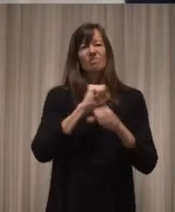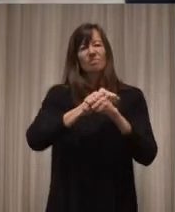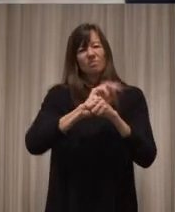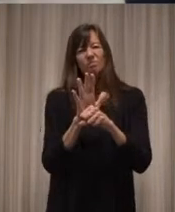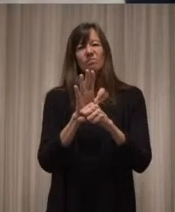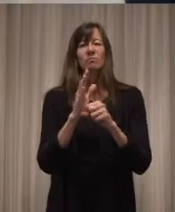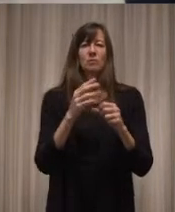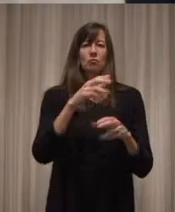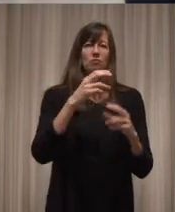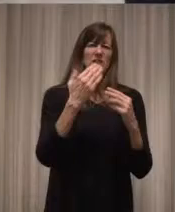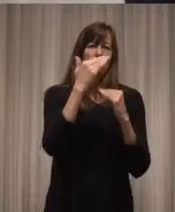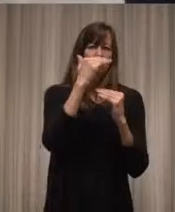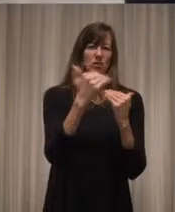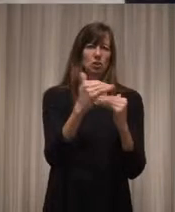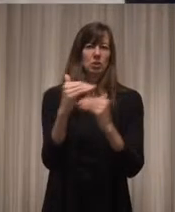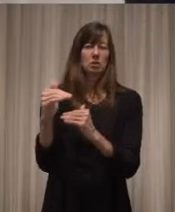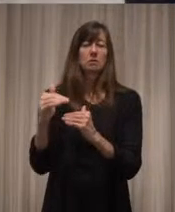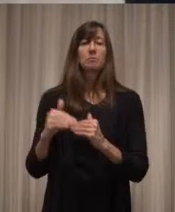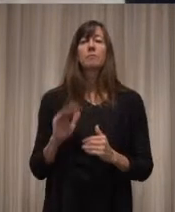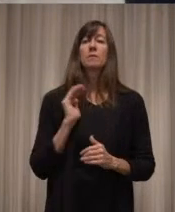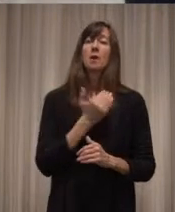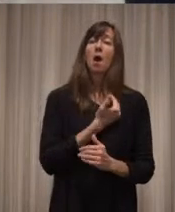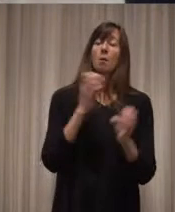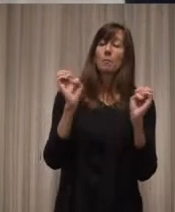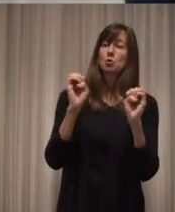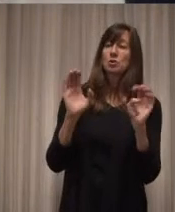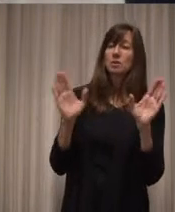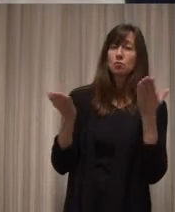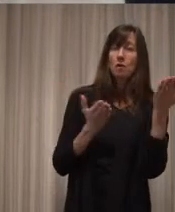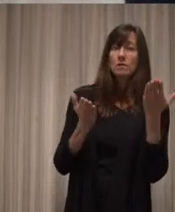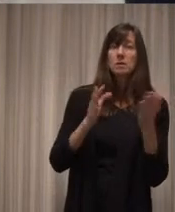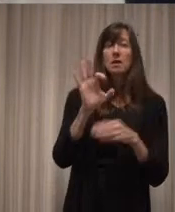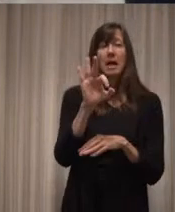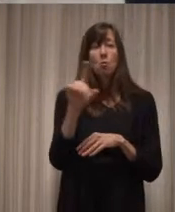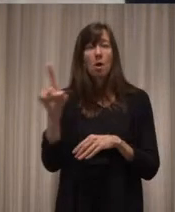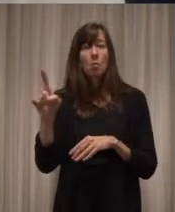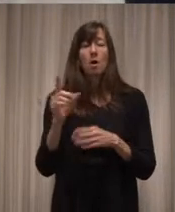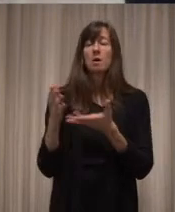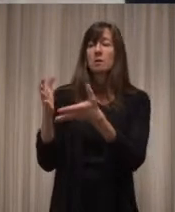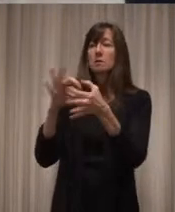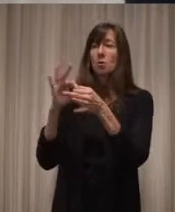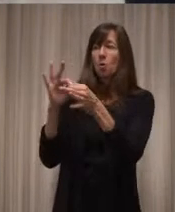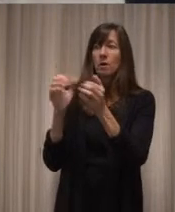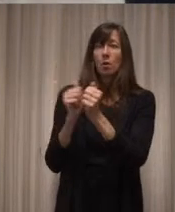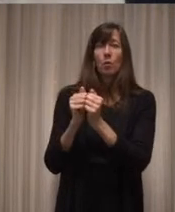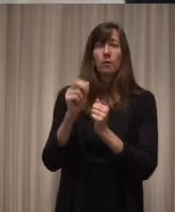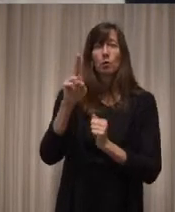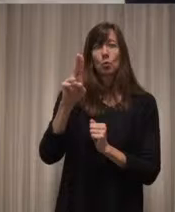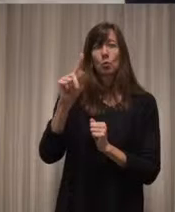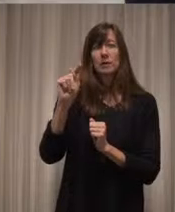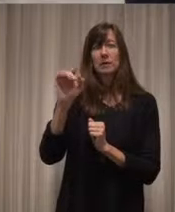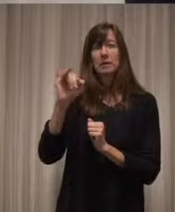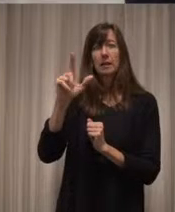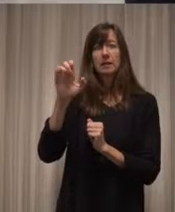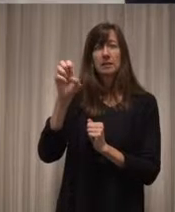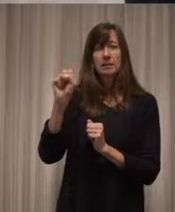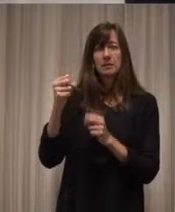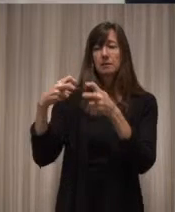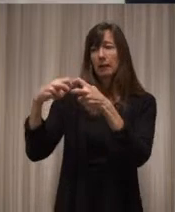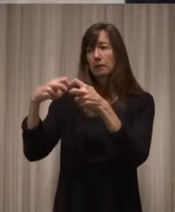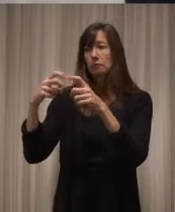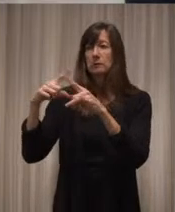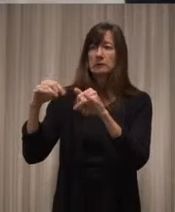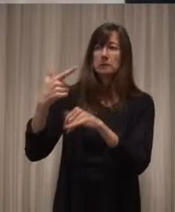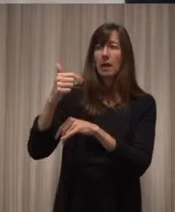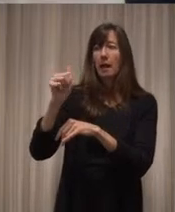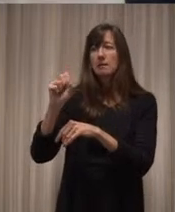Our emergency services and 911 department is coordinating with utilities and the State Office of Emergency Management to ensure that we have all